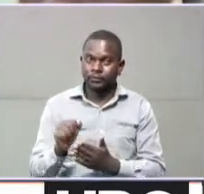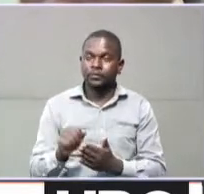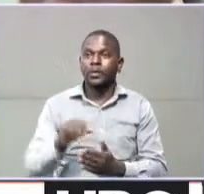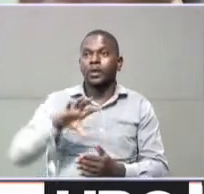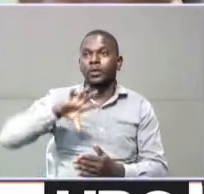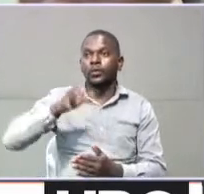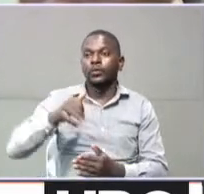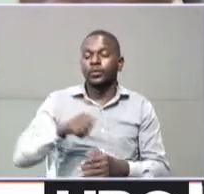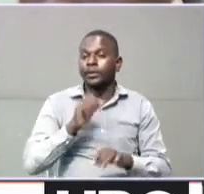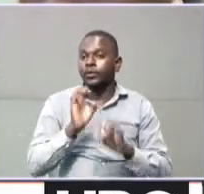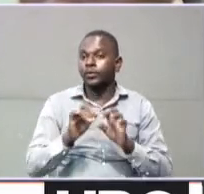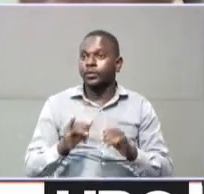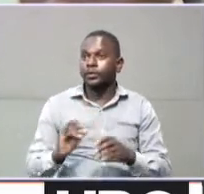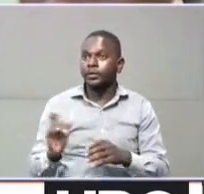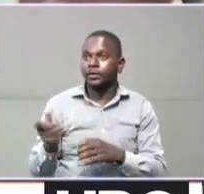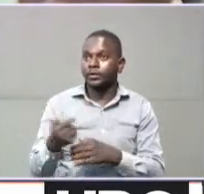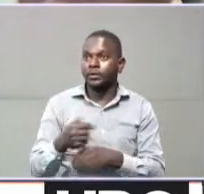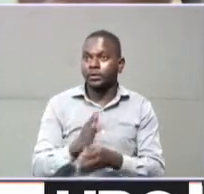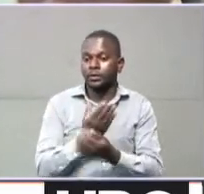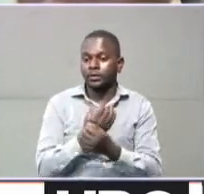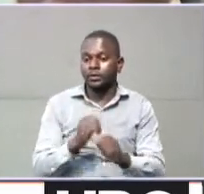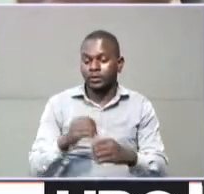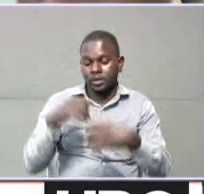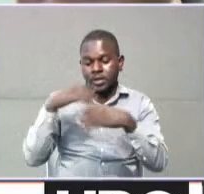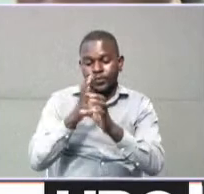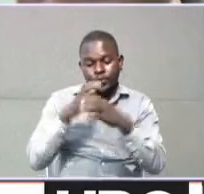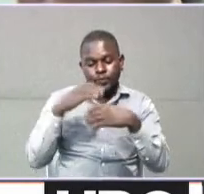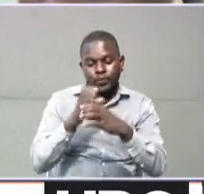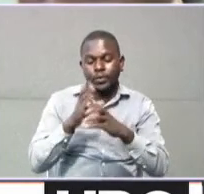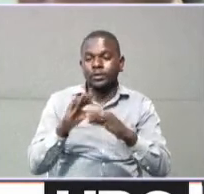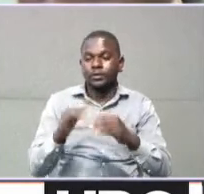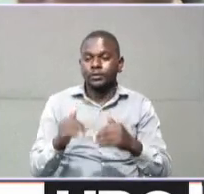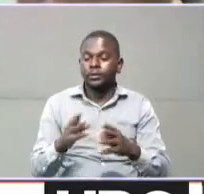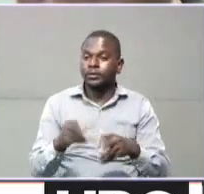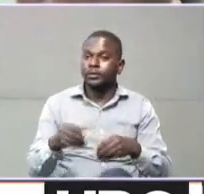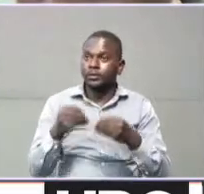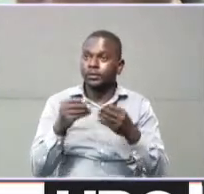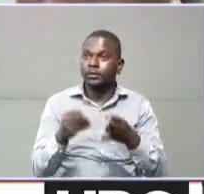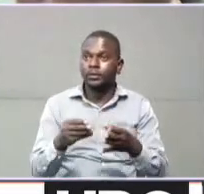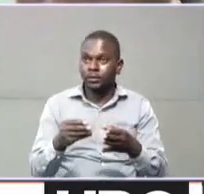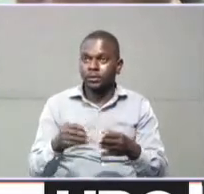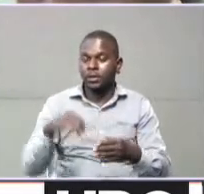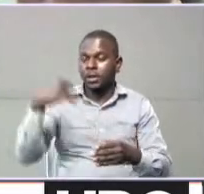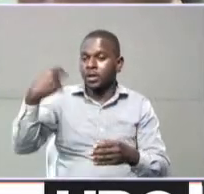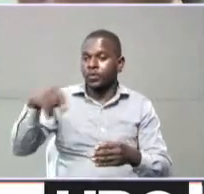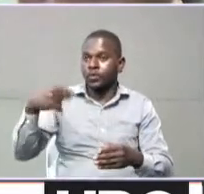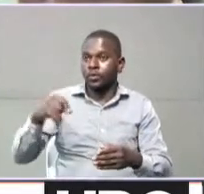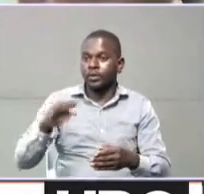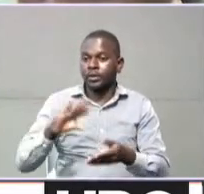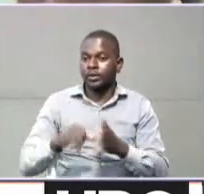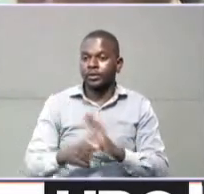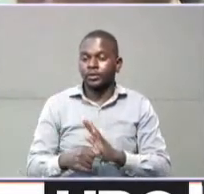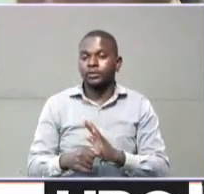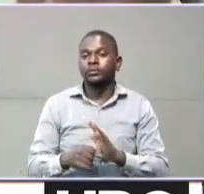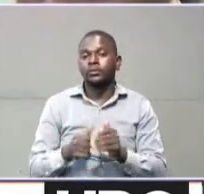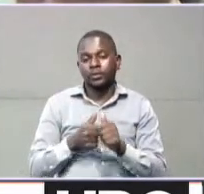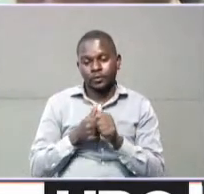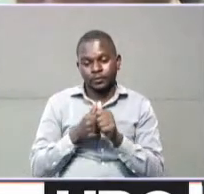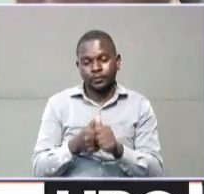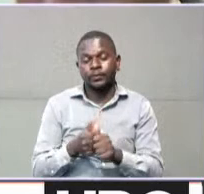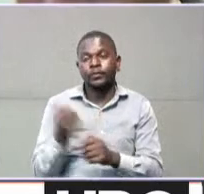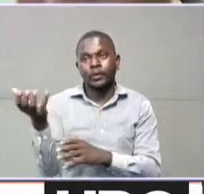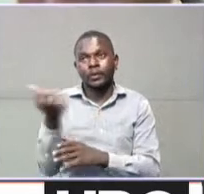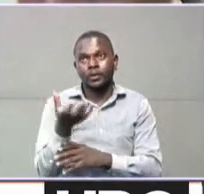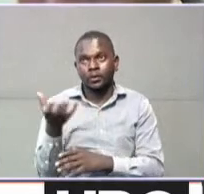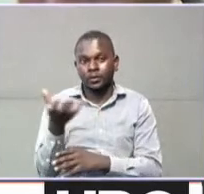guru with full-fledged food safety testing liabilities to provide quality assurance and conformity assessment of